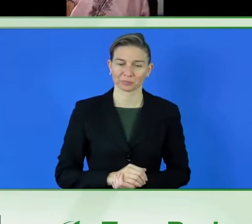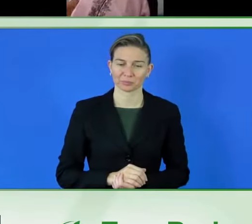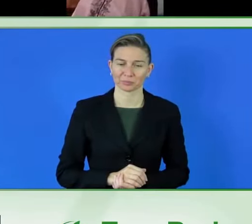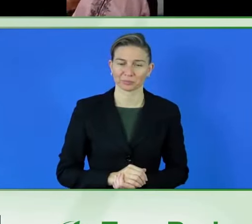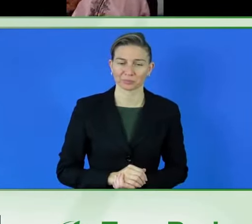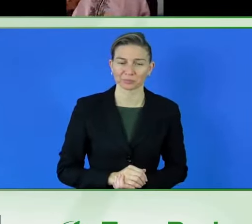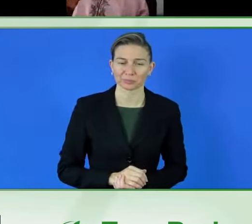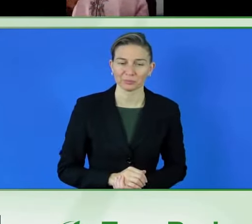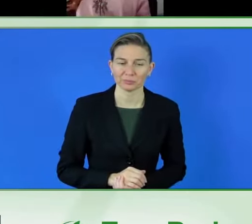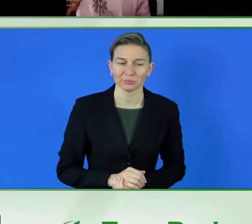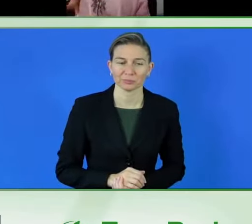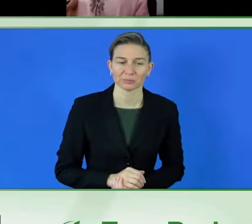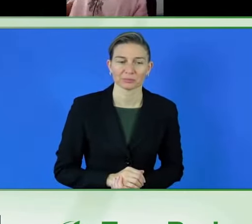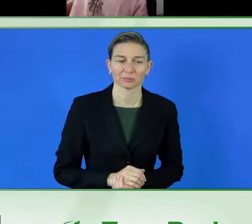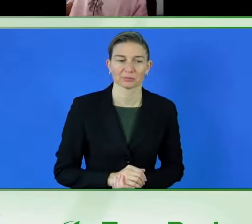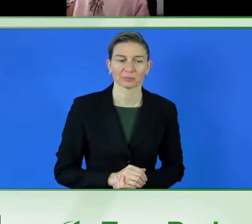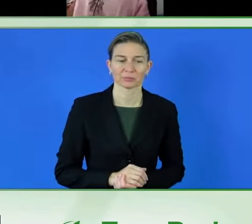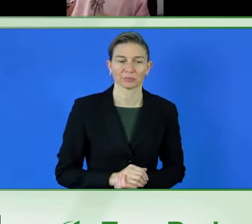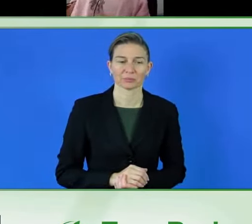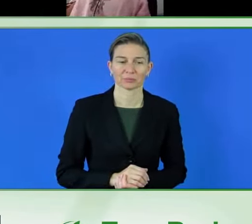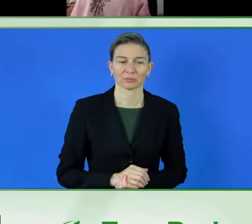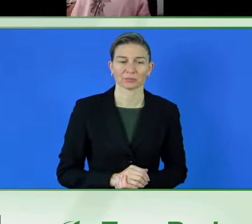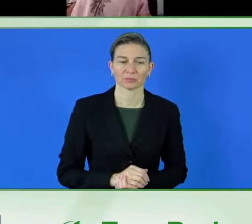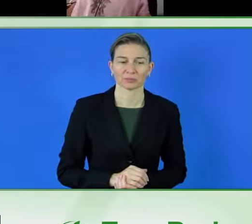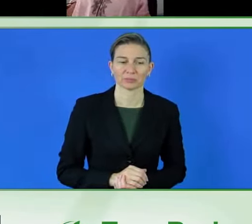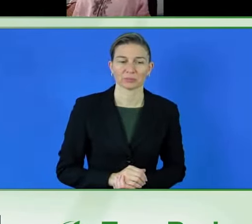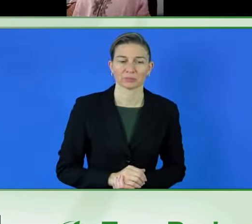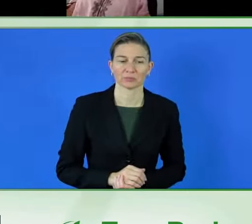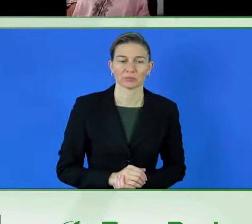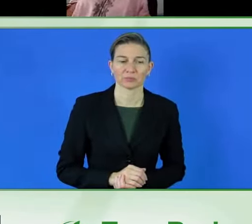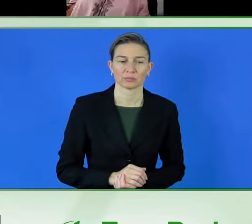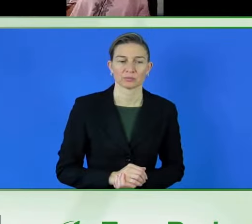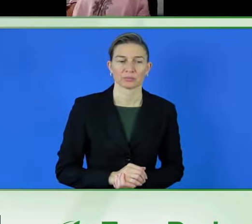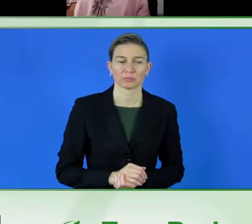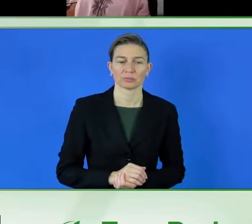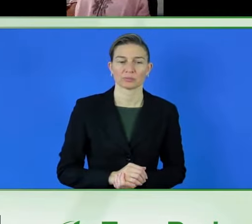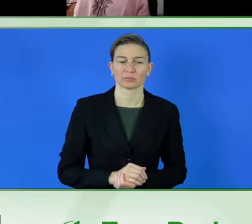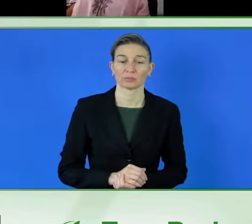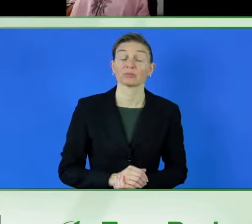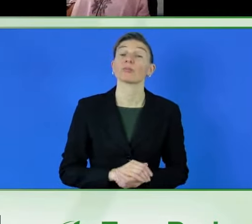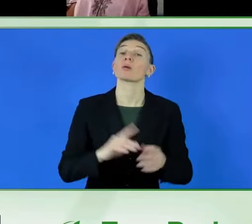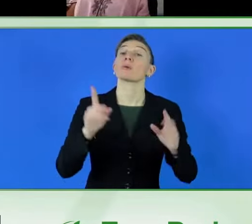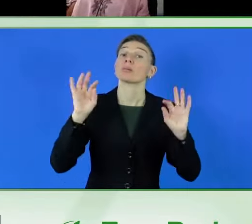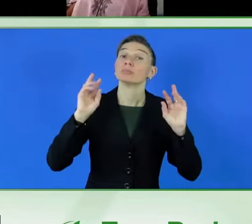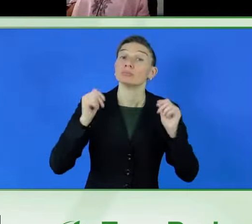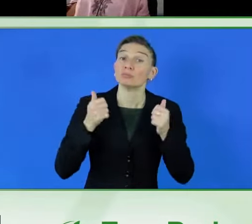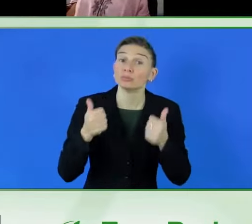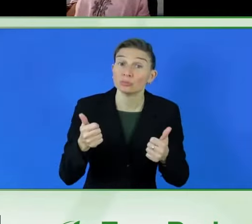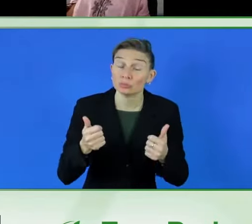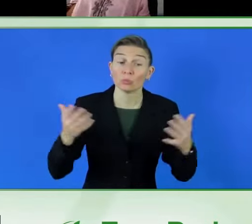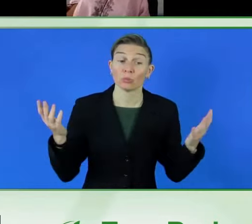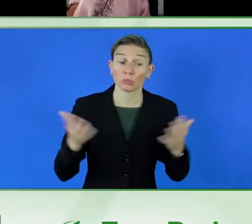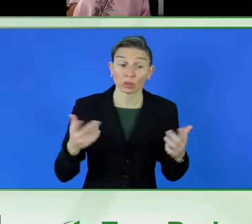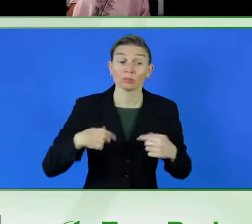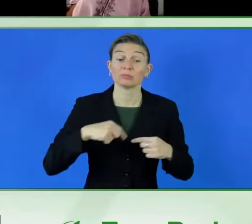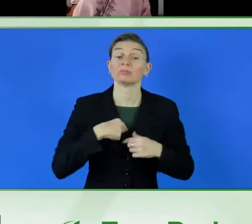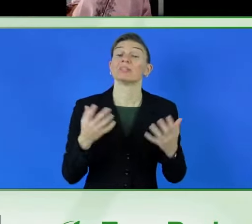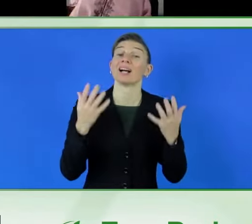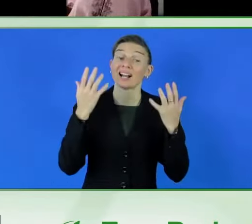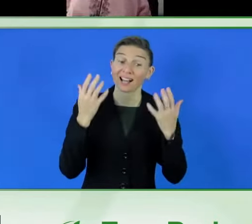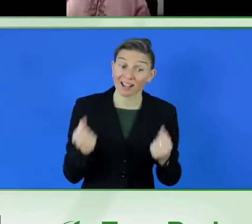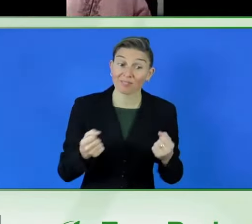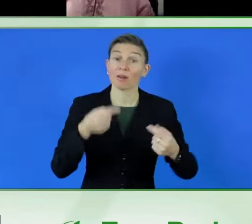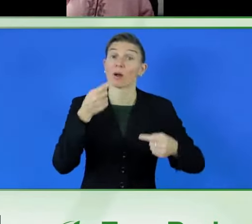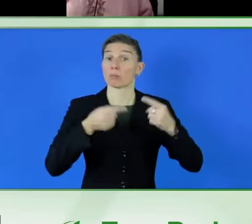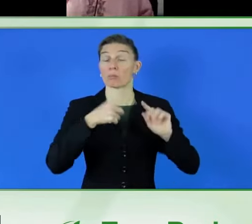So, as I told you, the good part of that, we have got policies. So,